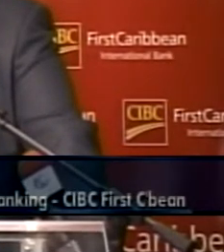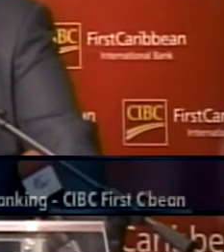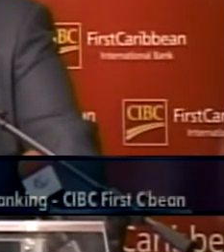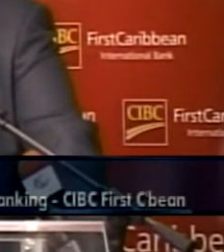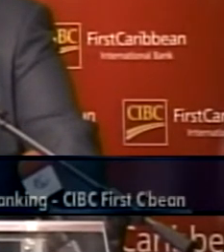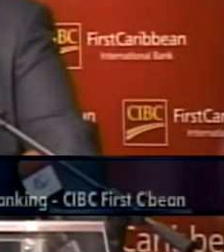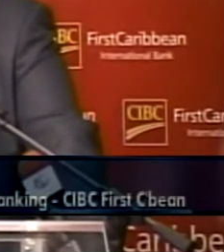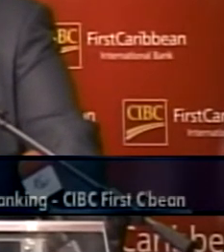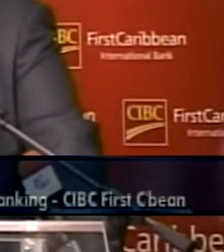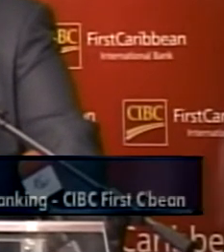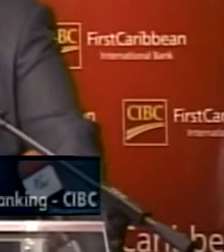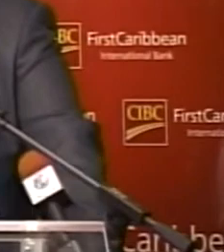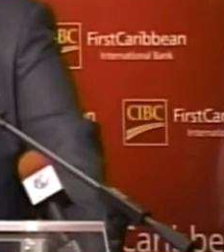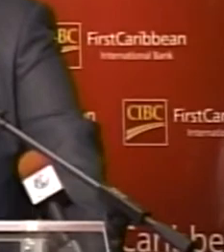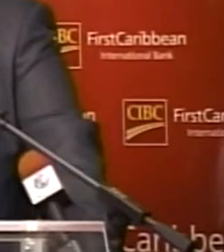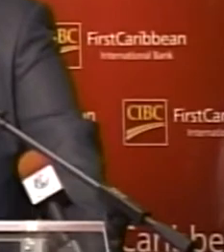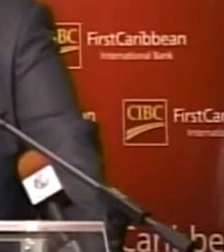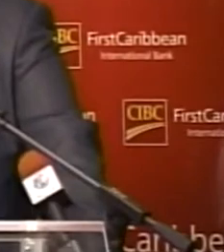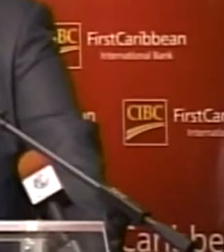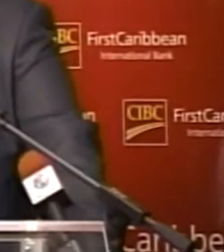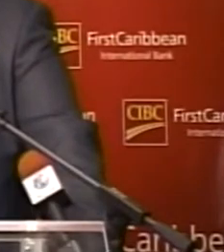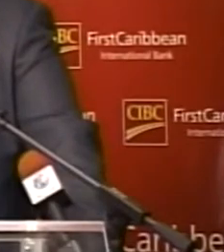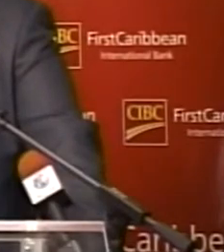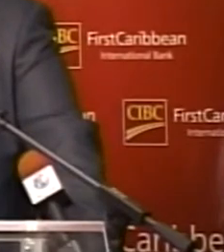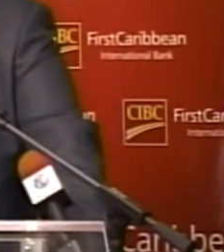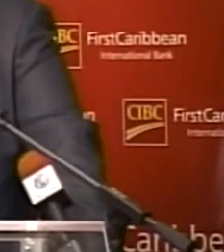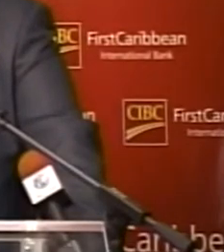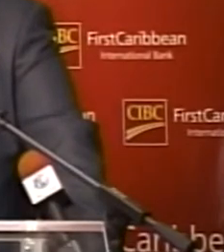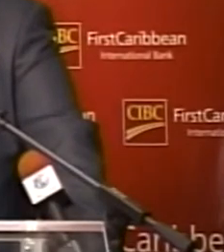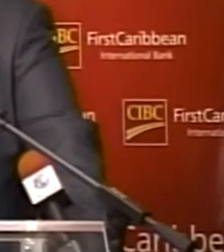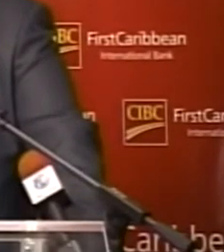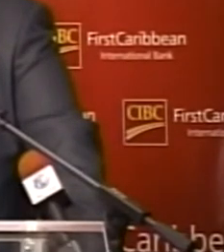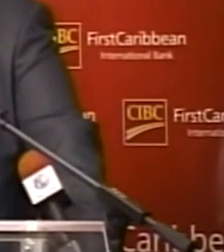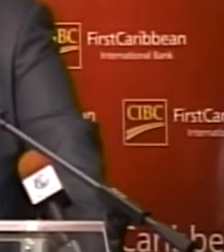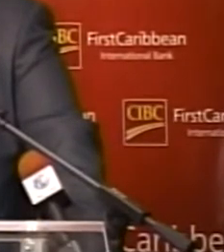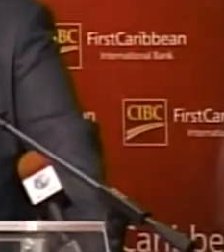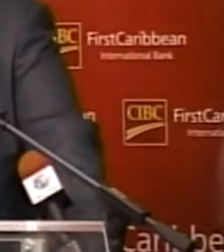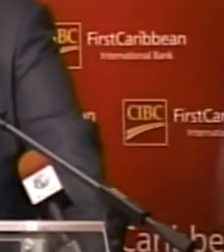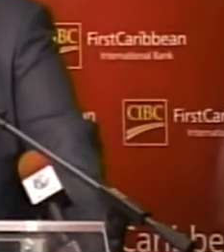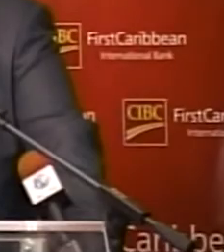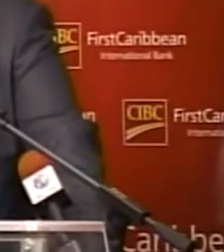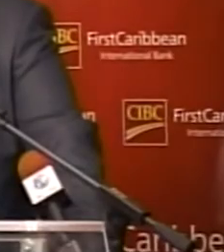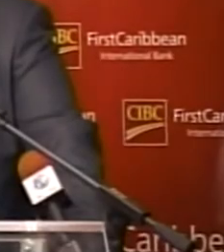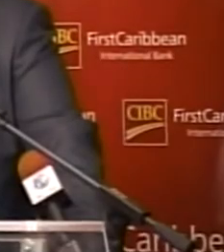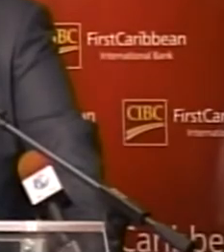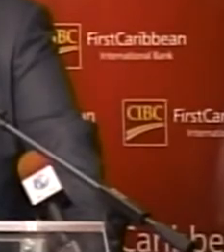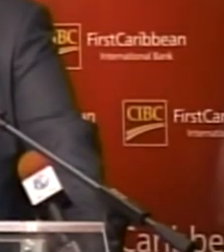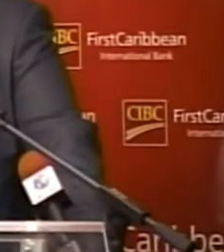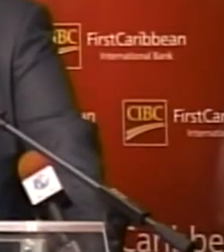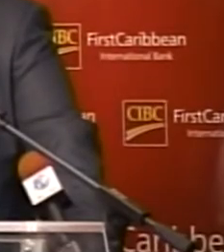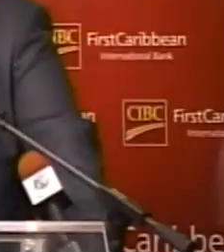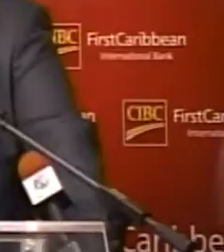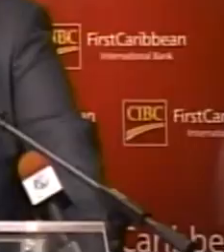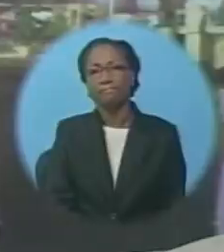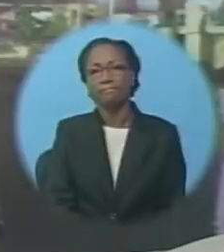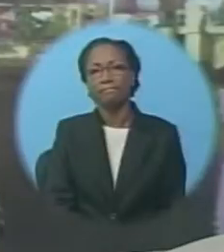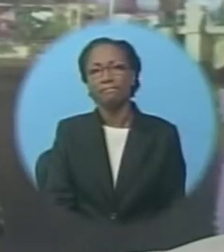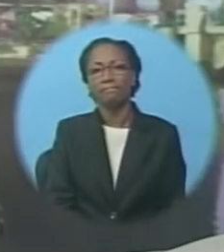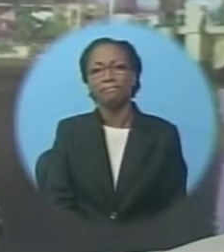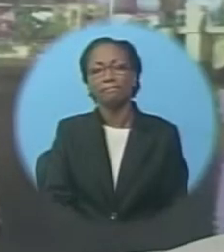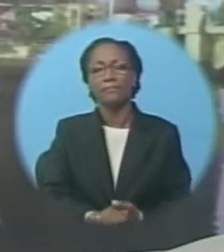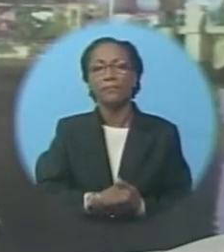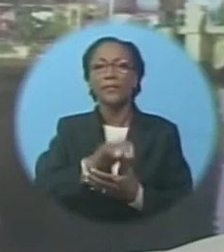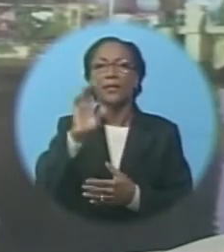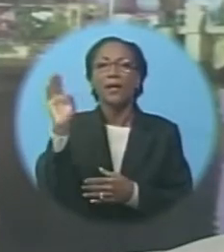$500,000. And ladies and gentlemen, we have done it. And I'm extremely pleased and thank to everyone.